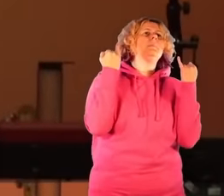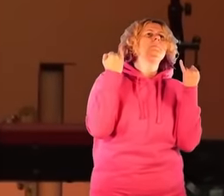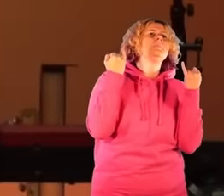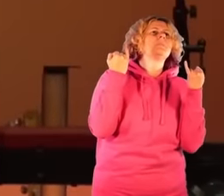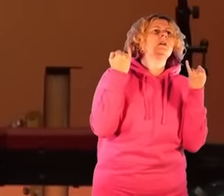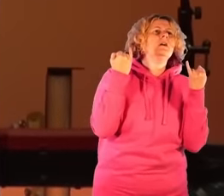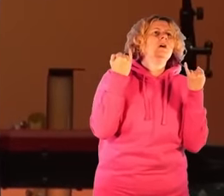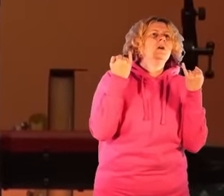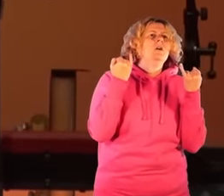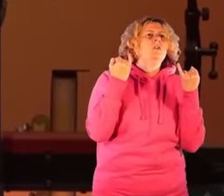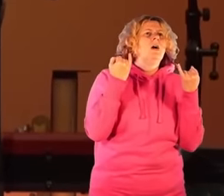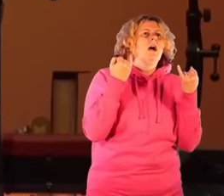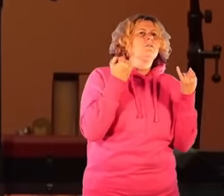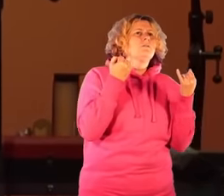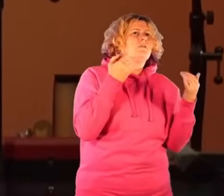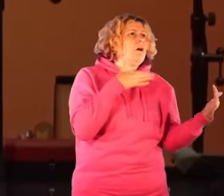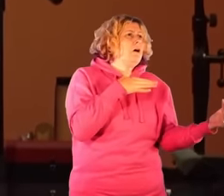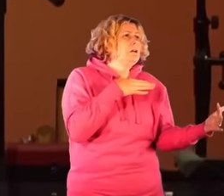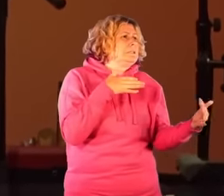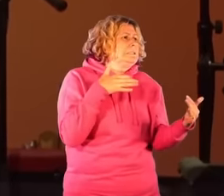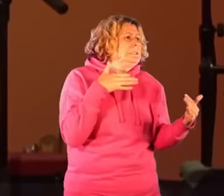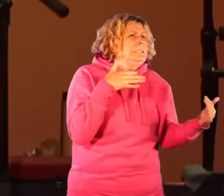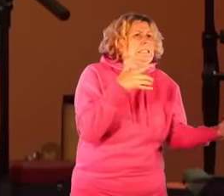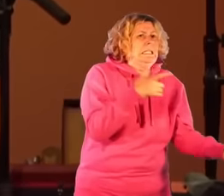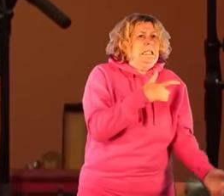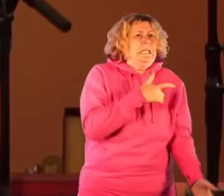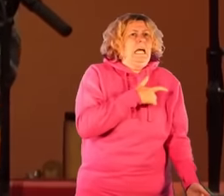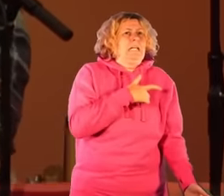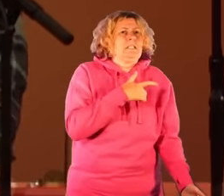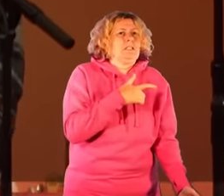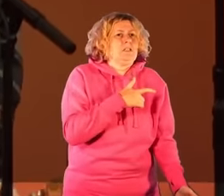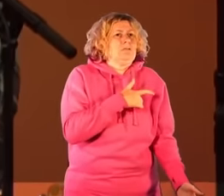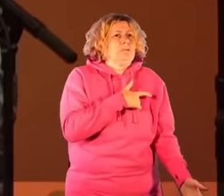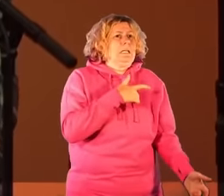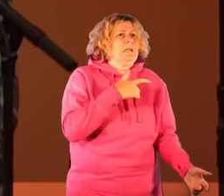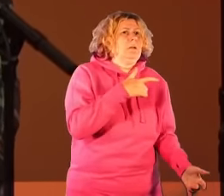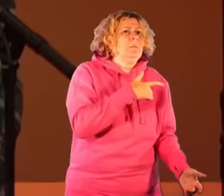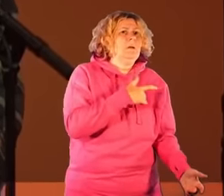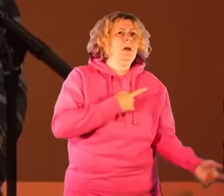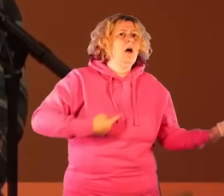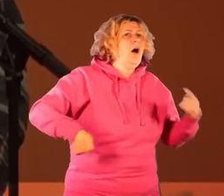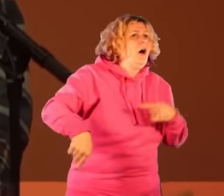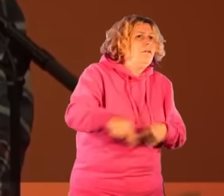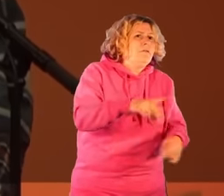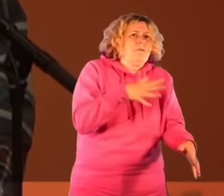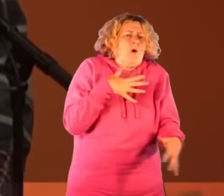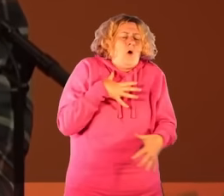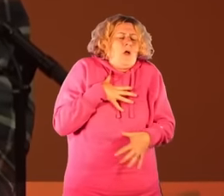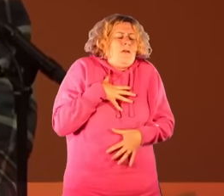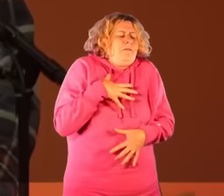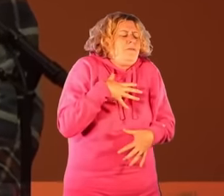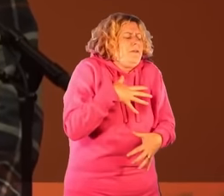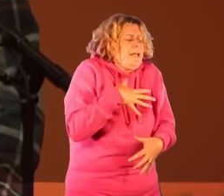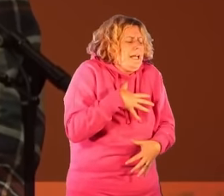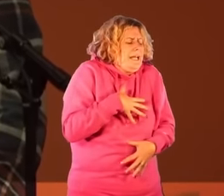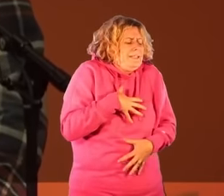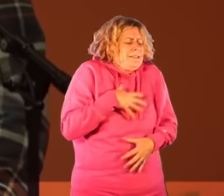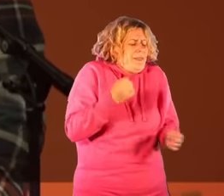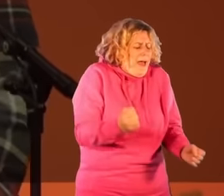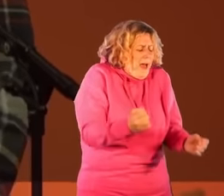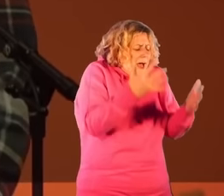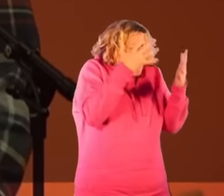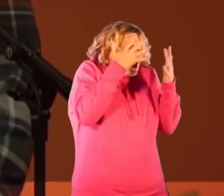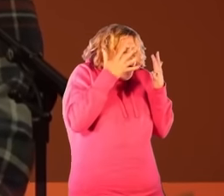Lamb for our fraught and anxious realm, for the